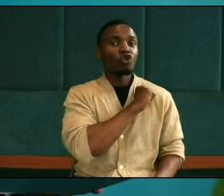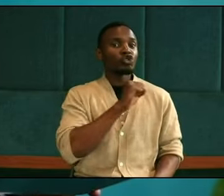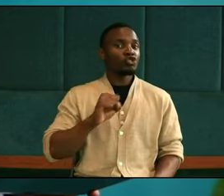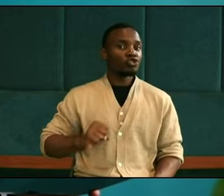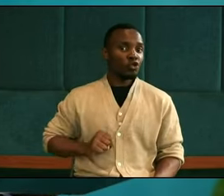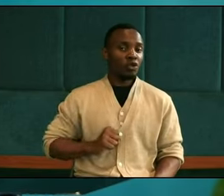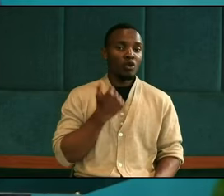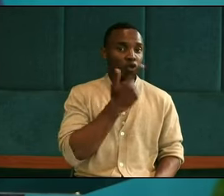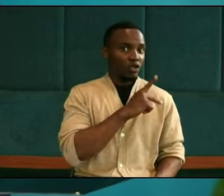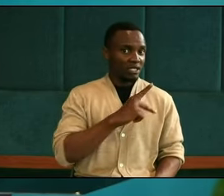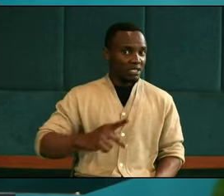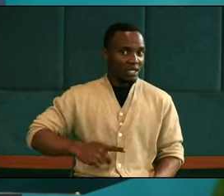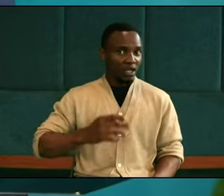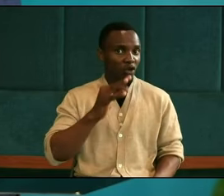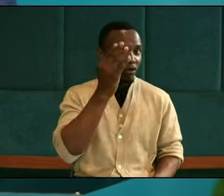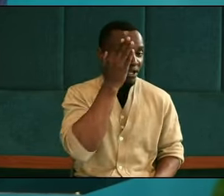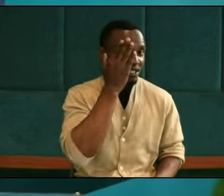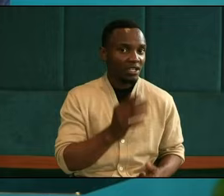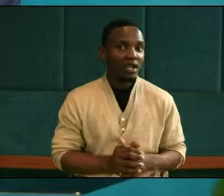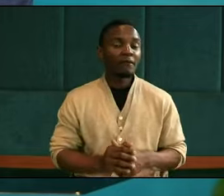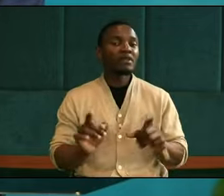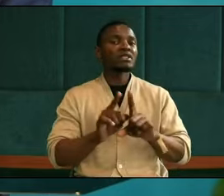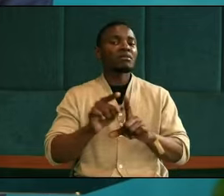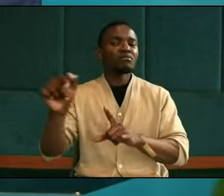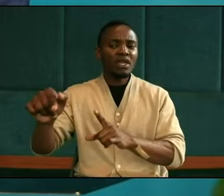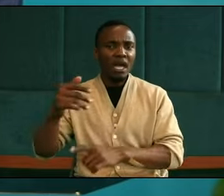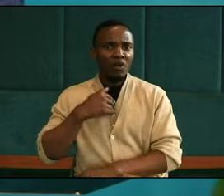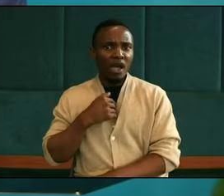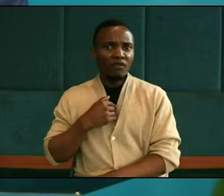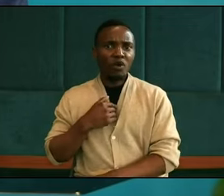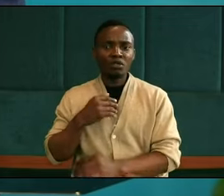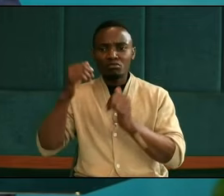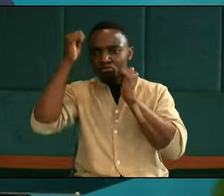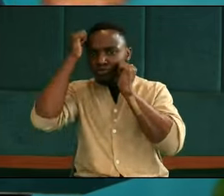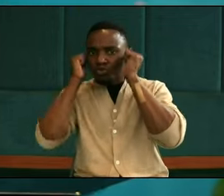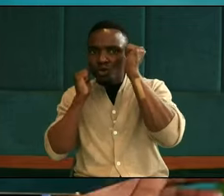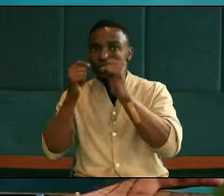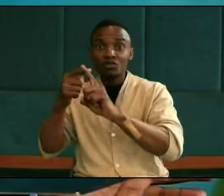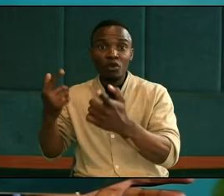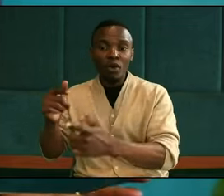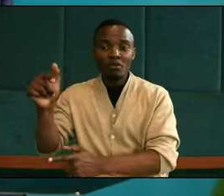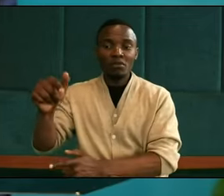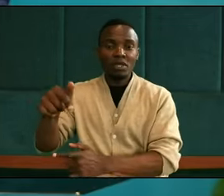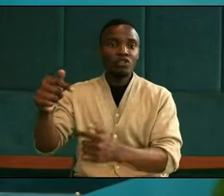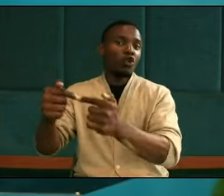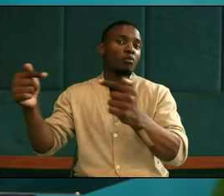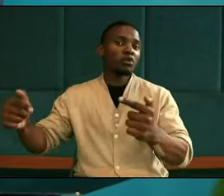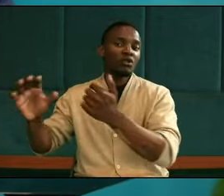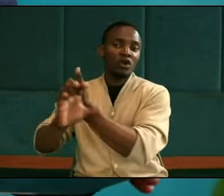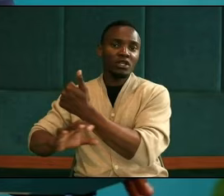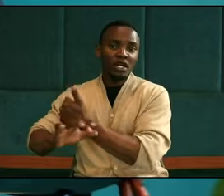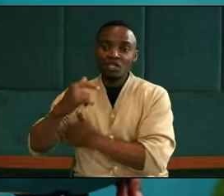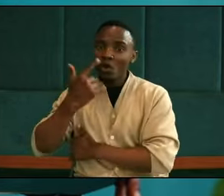Bible records that there is a detachment, a platoon of soldiers from Philistine who are